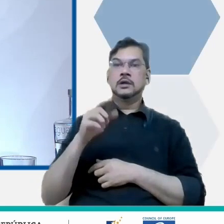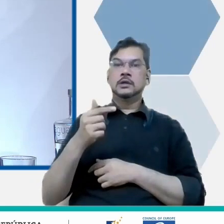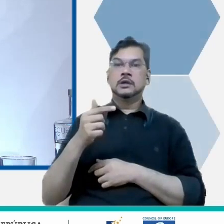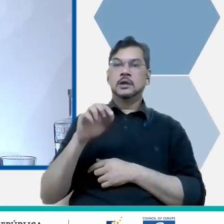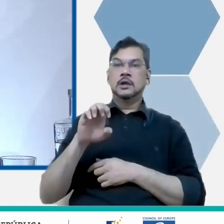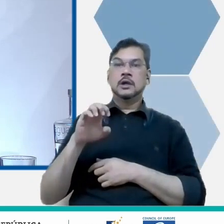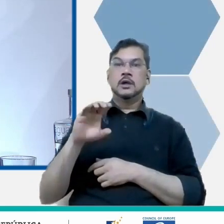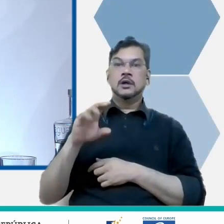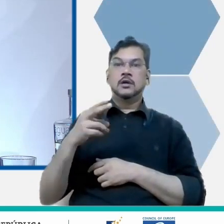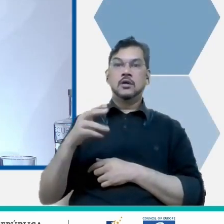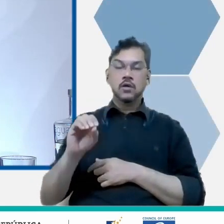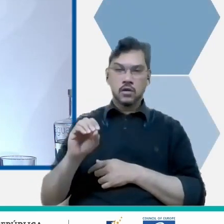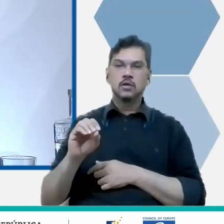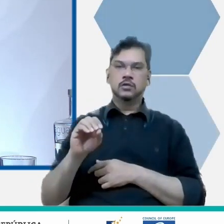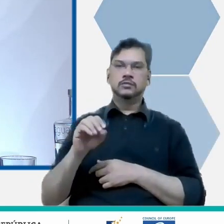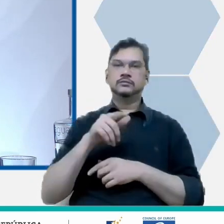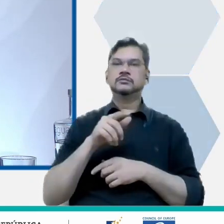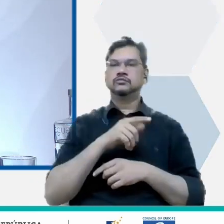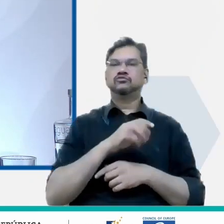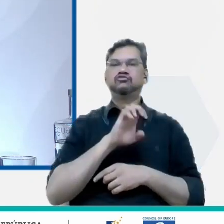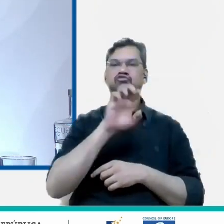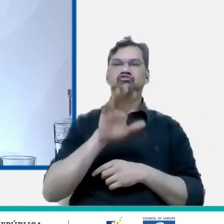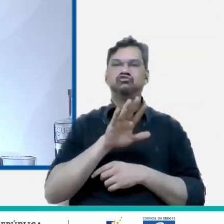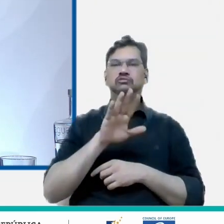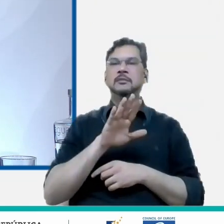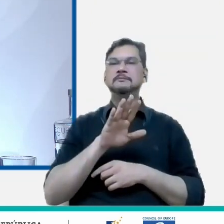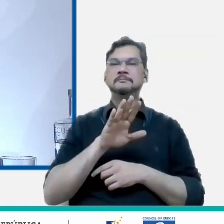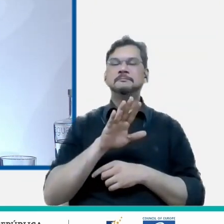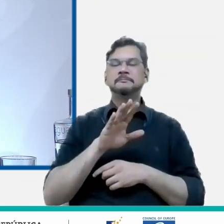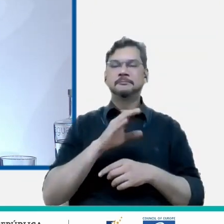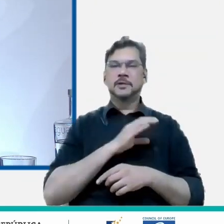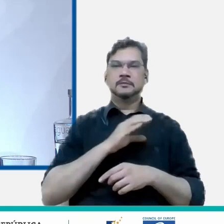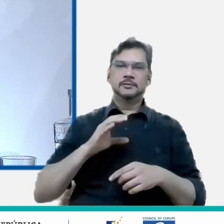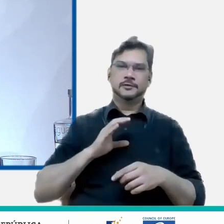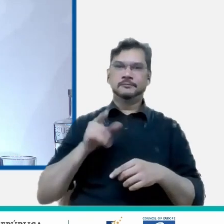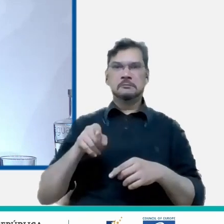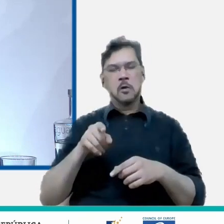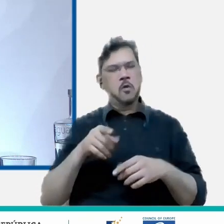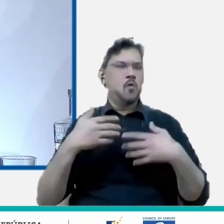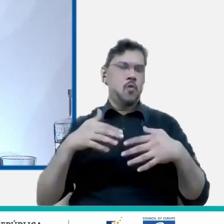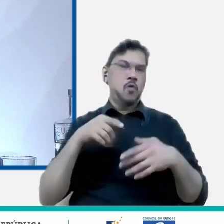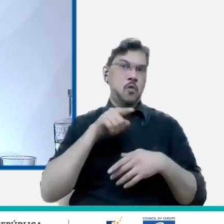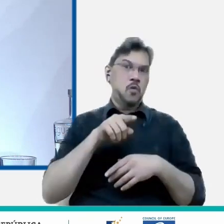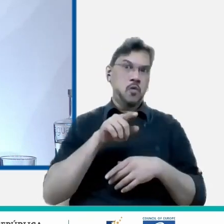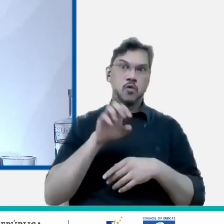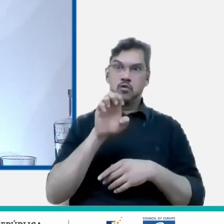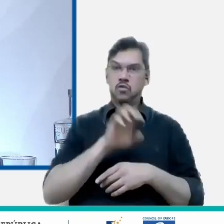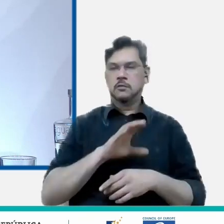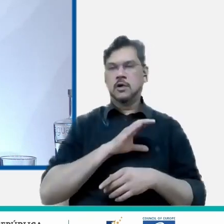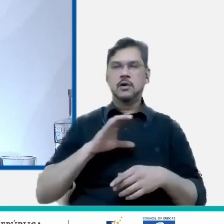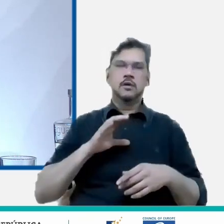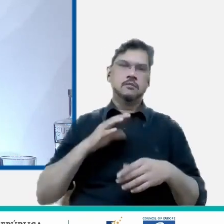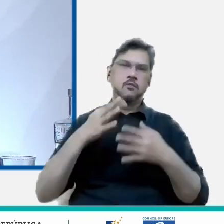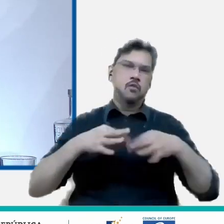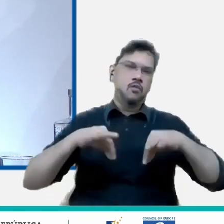As we know, the European Union and the European Commission is a key actor for disaster risk reduction in Europe, but also